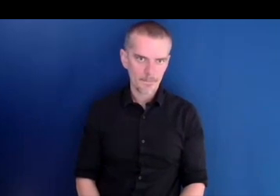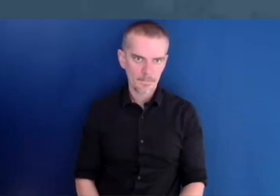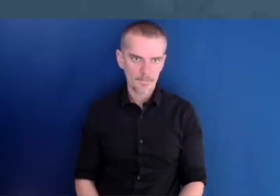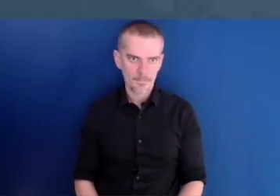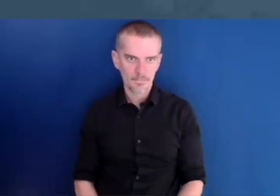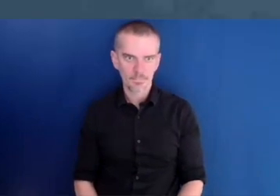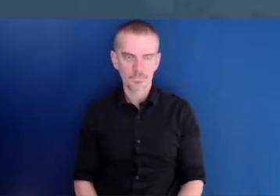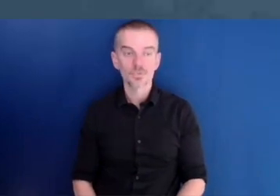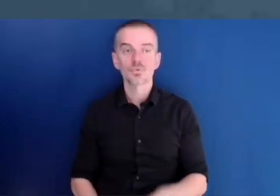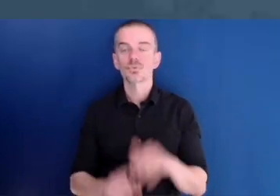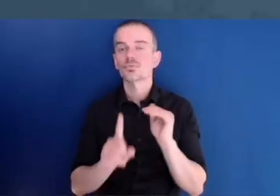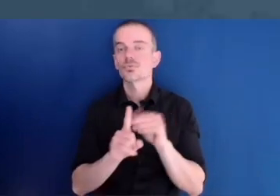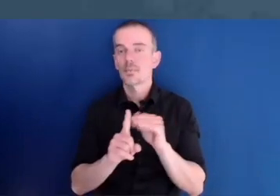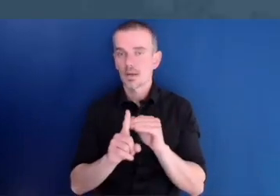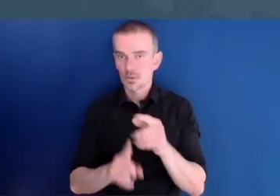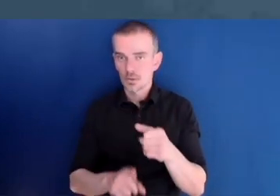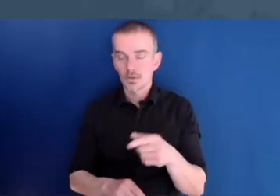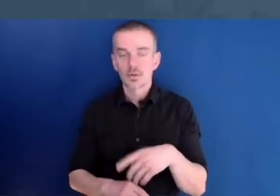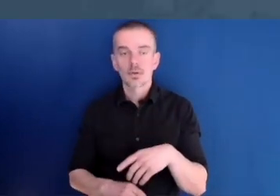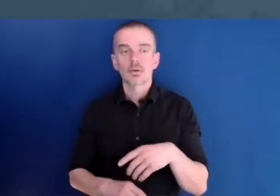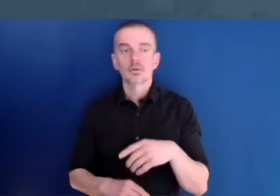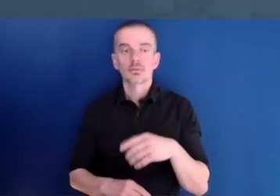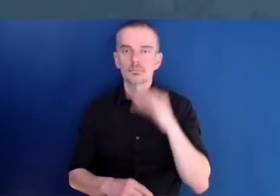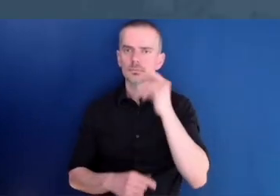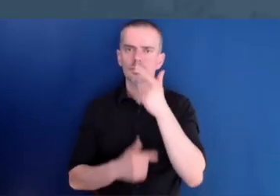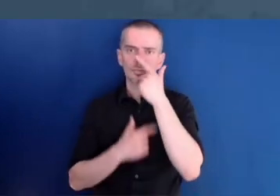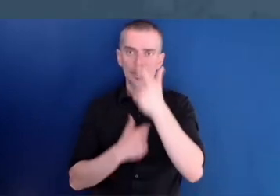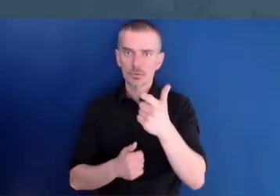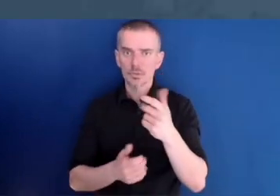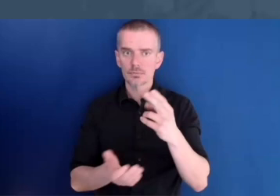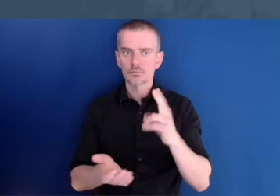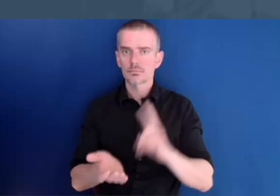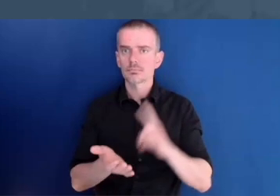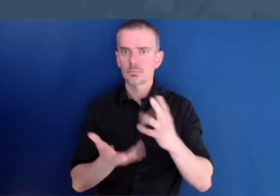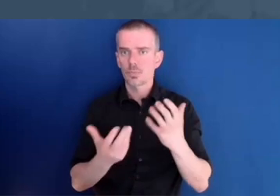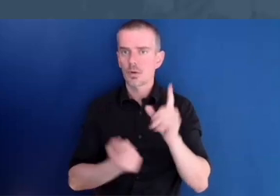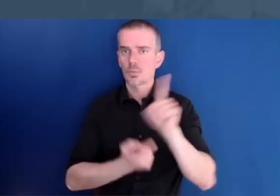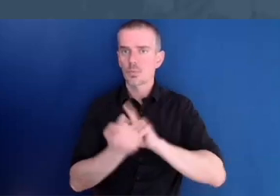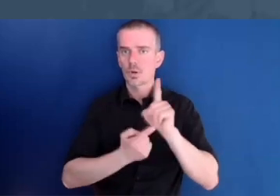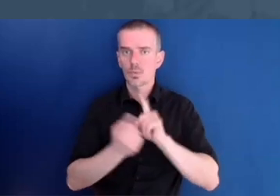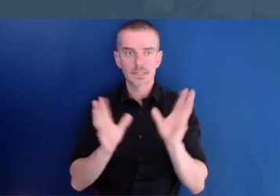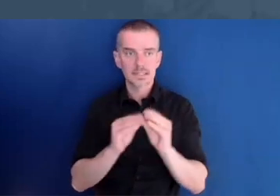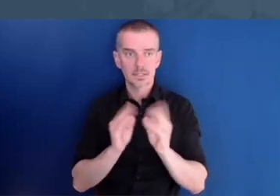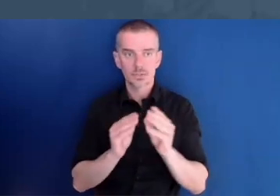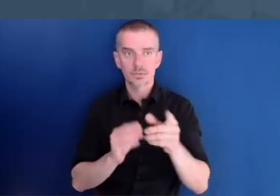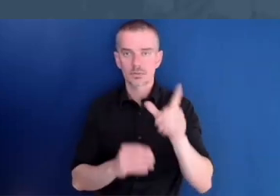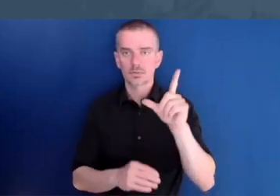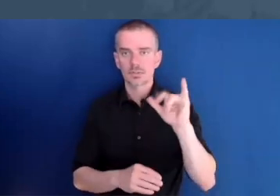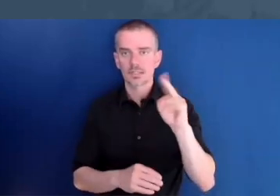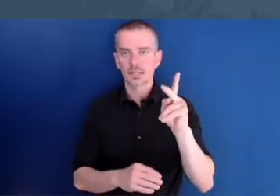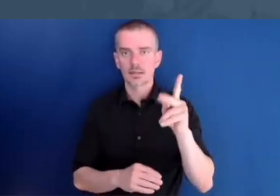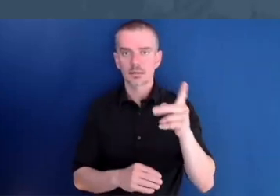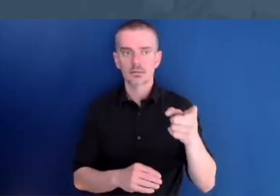So just a reminder to everyone, if you're interested, sign up for the one-on-one sessions. That link is shared